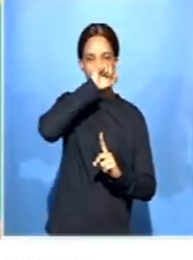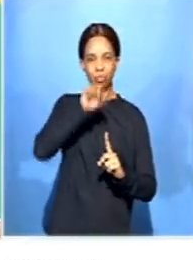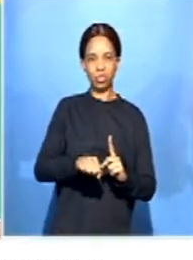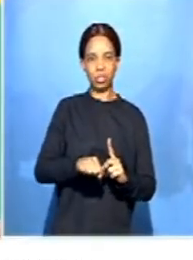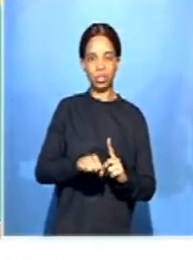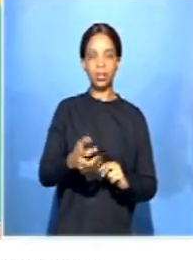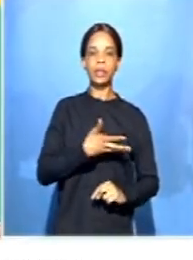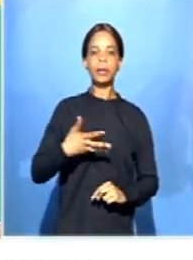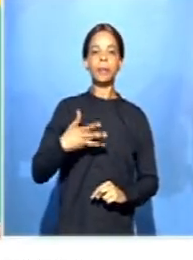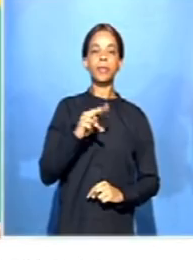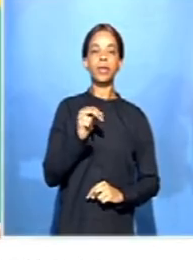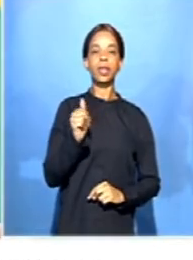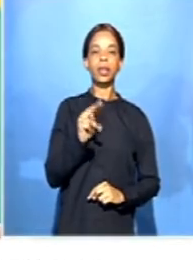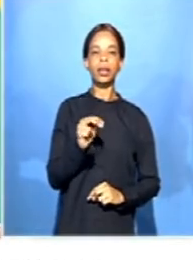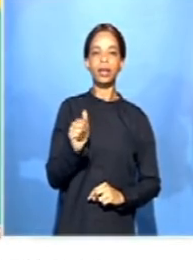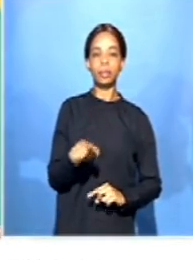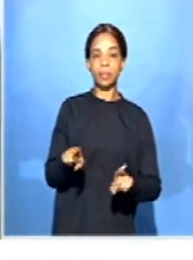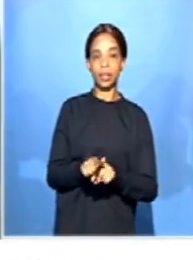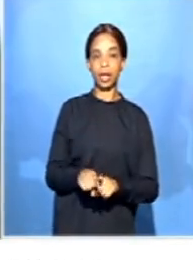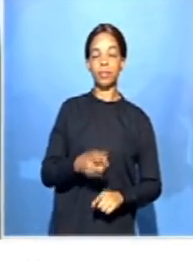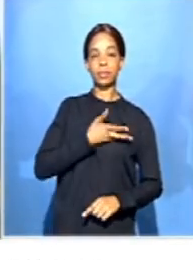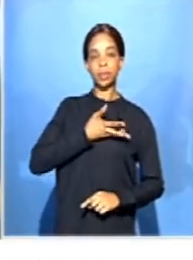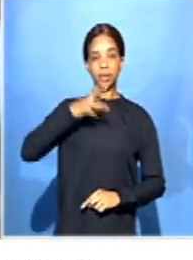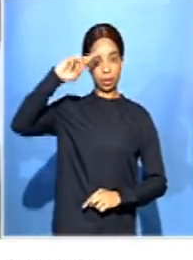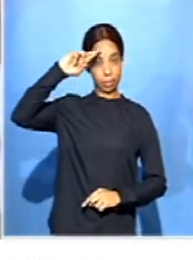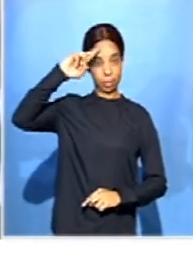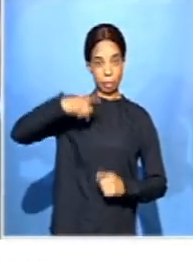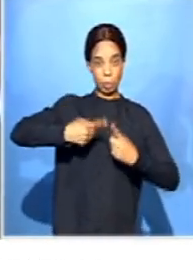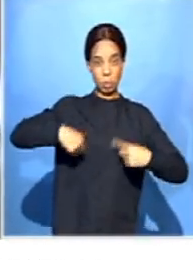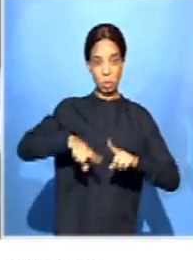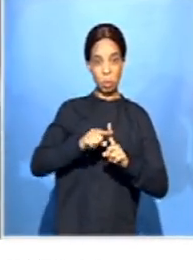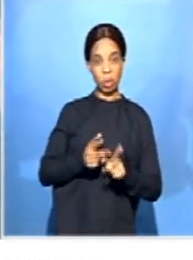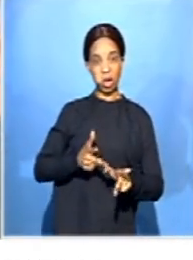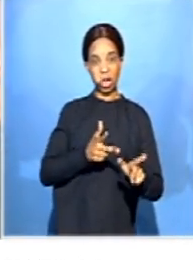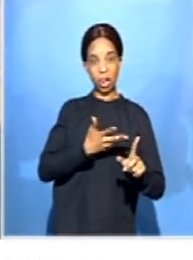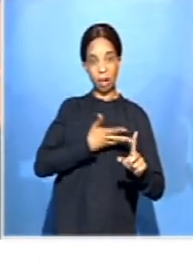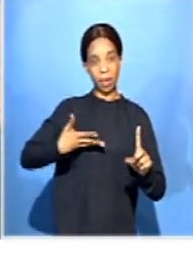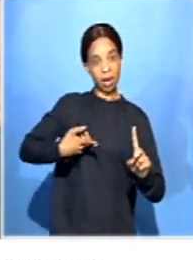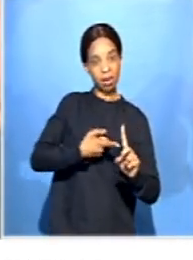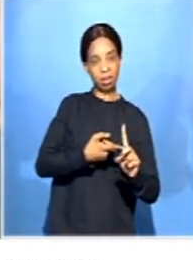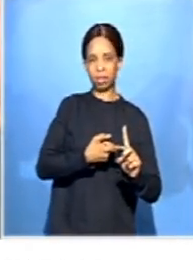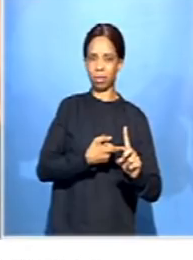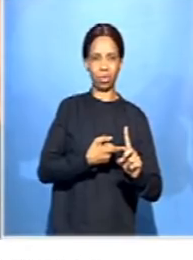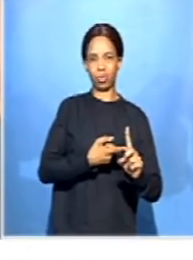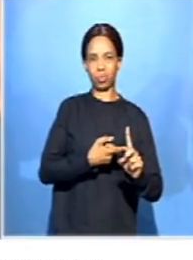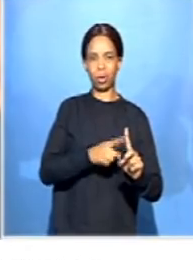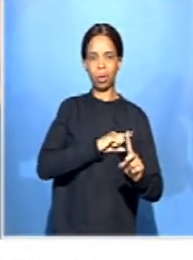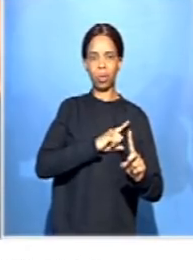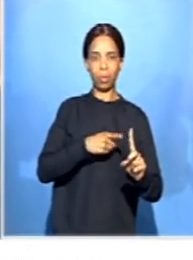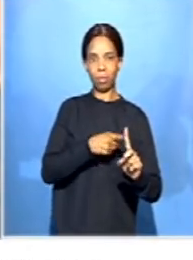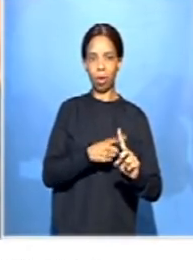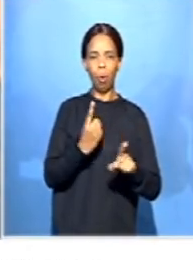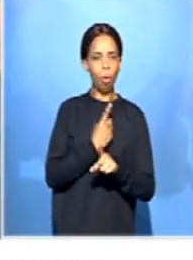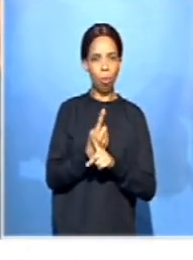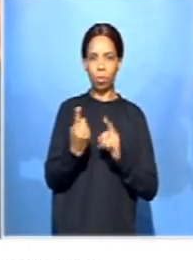National Congress, that is Ramaphosa, a re ska ratlang men nana. Men nana o bapile le wena. O